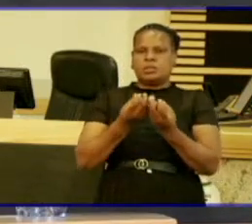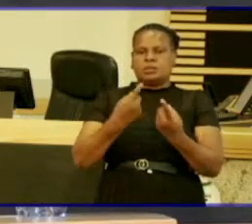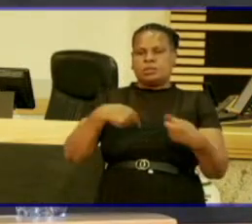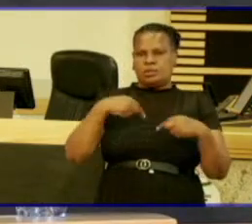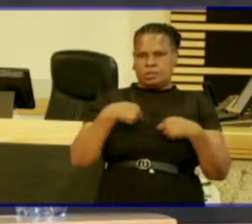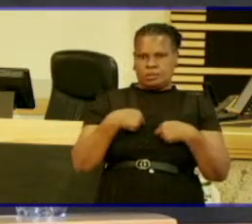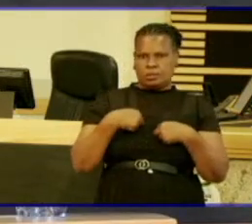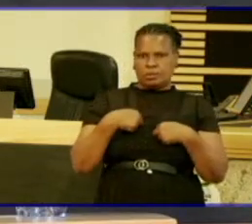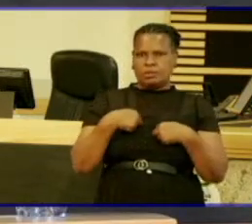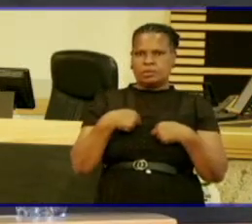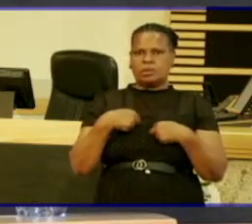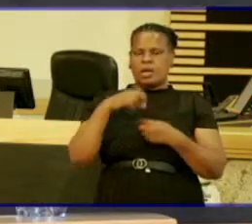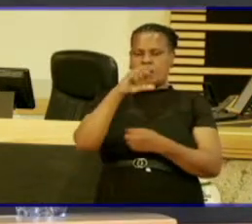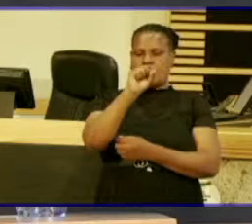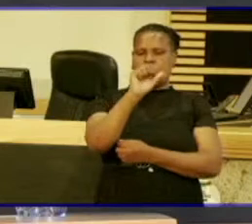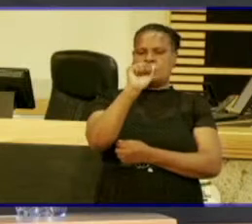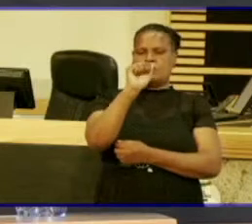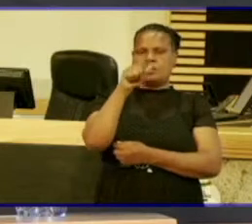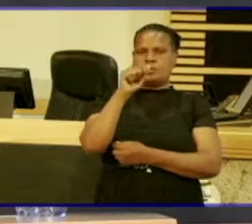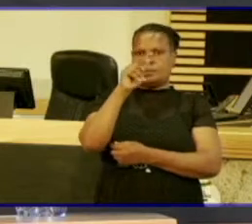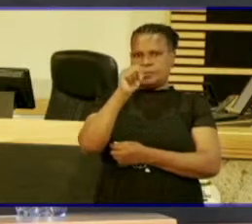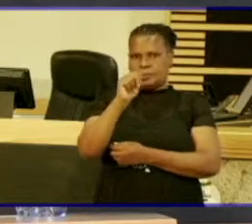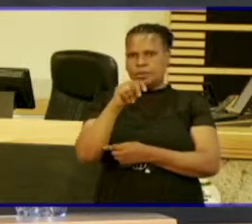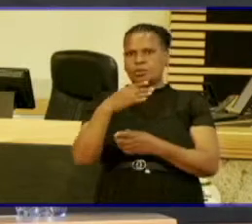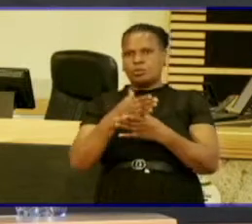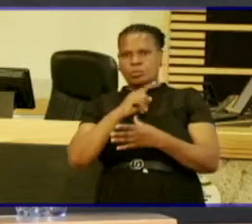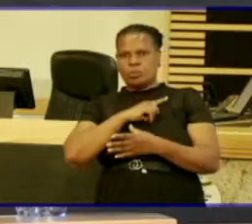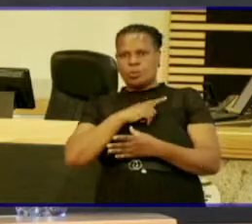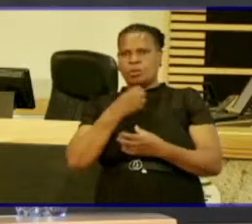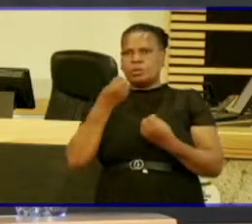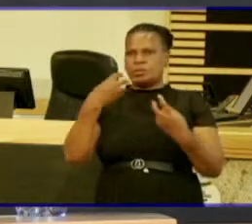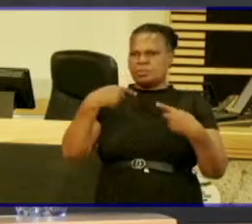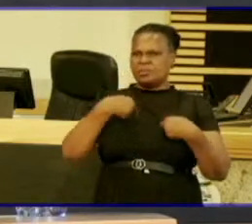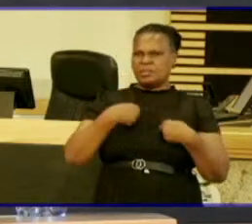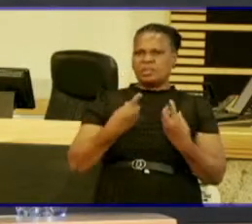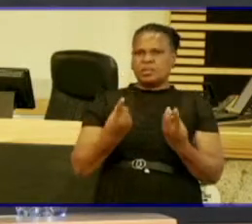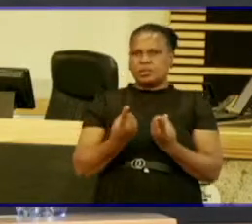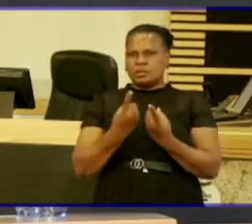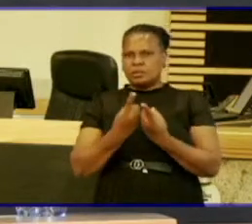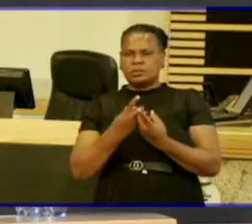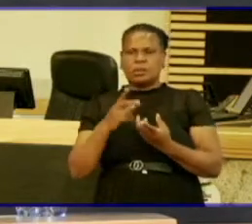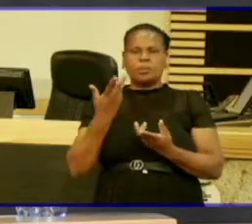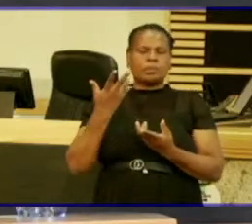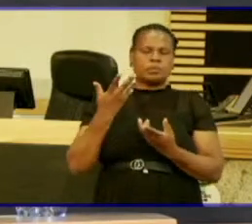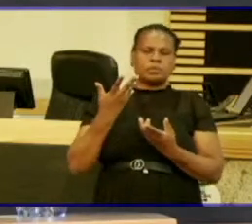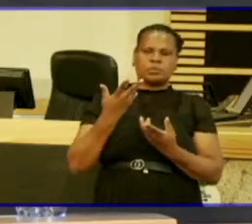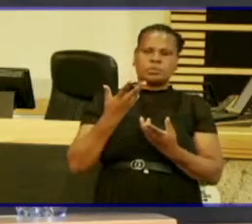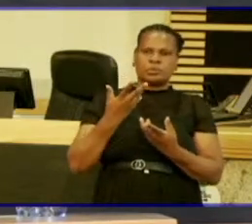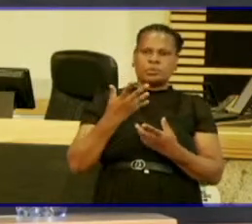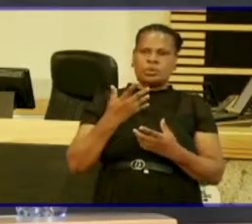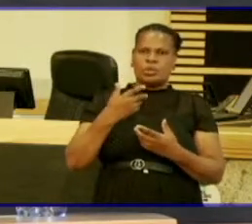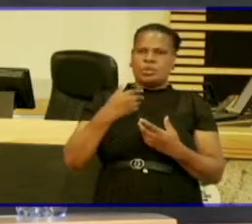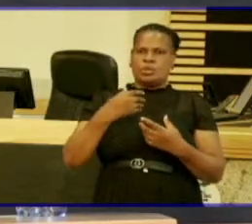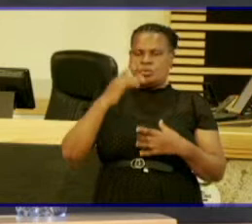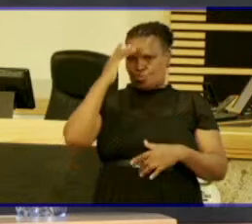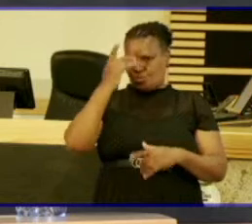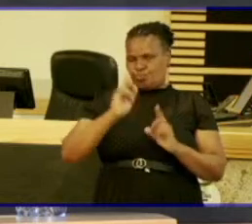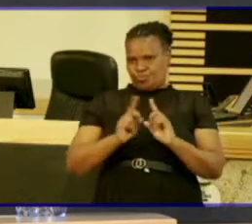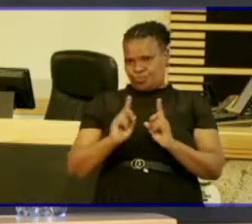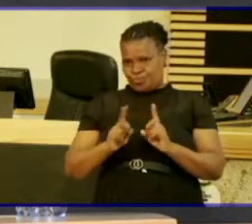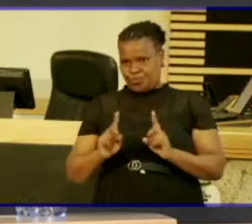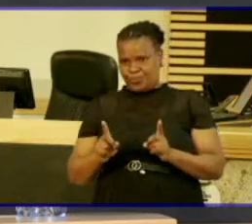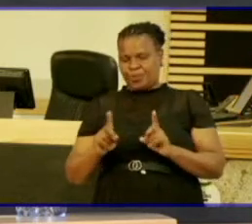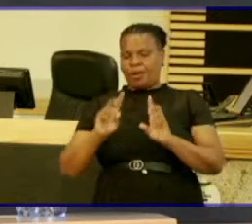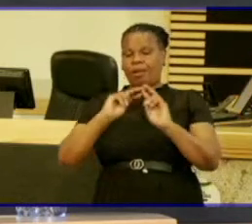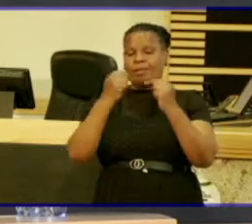on data analysis, epidemiology, and surveillance expertise, and the presidency, national